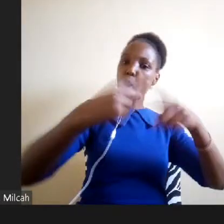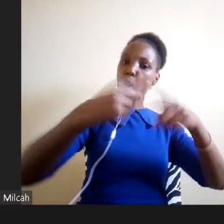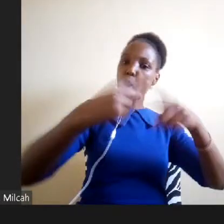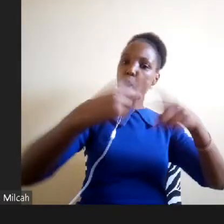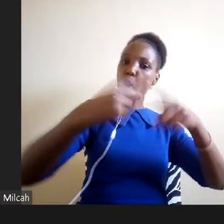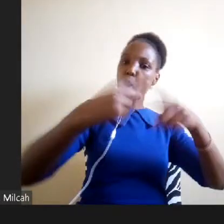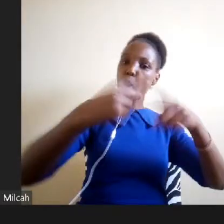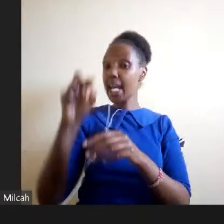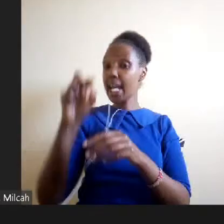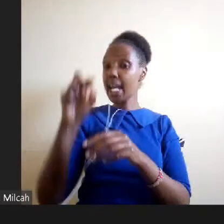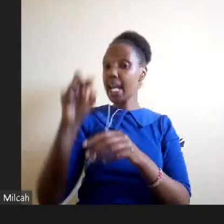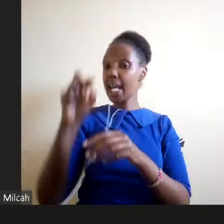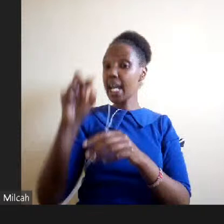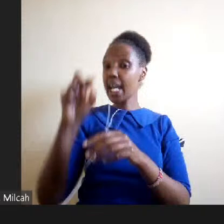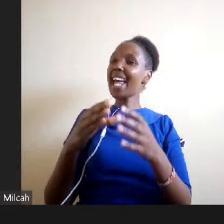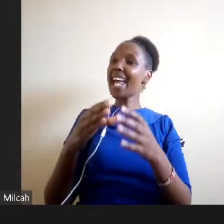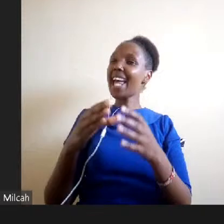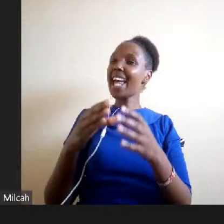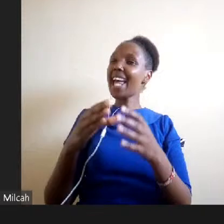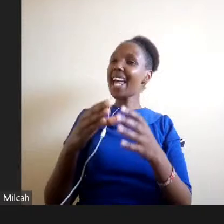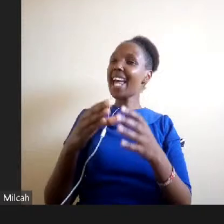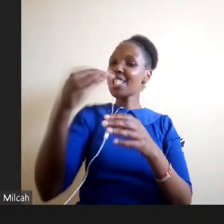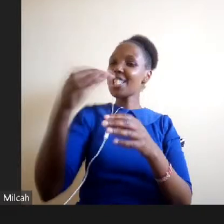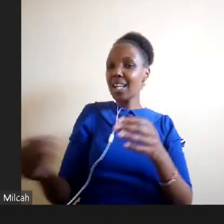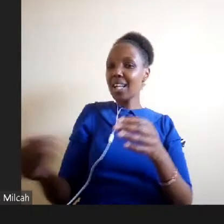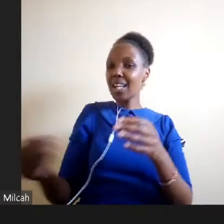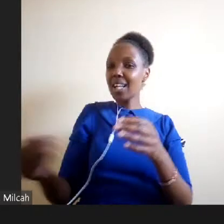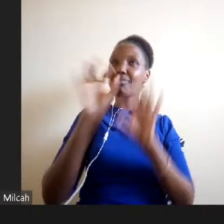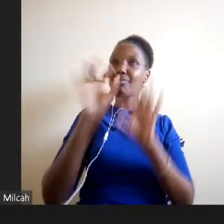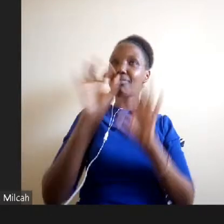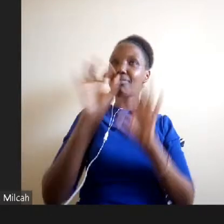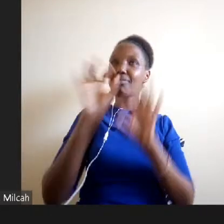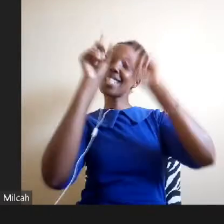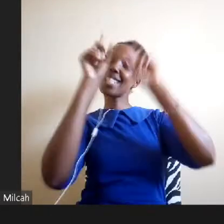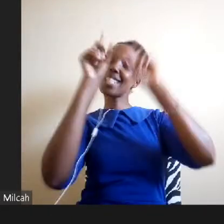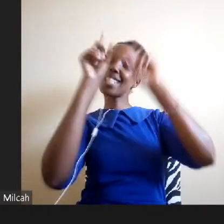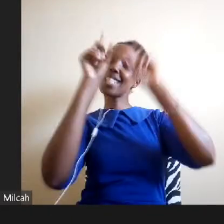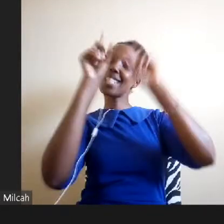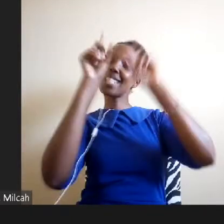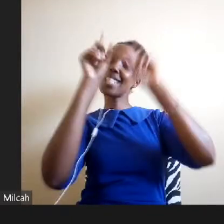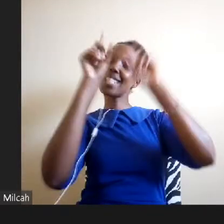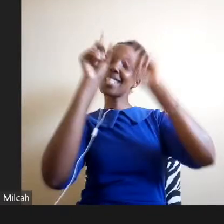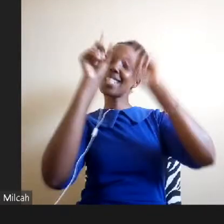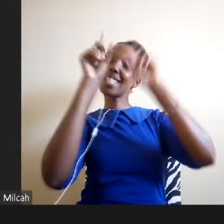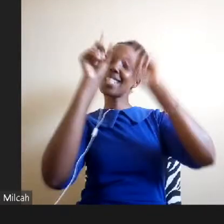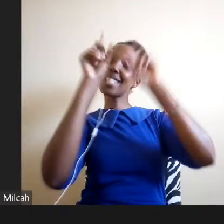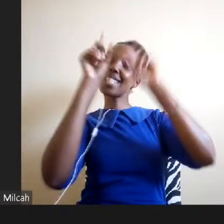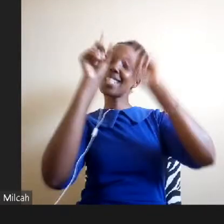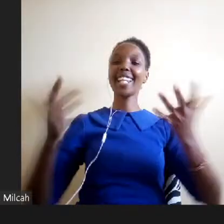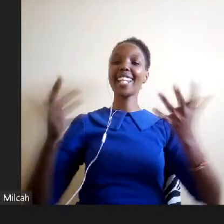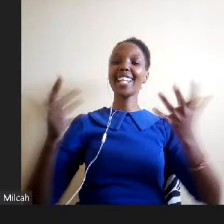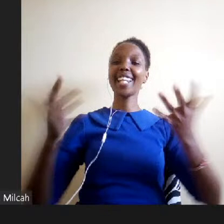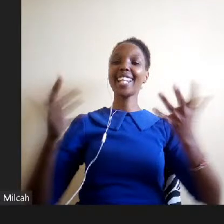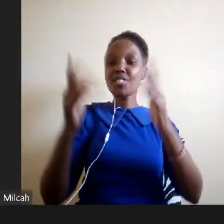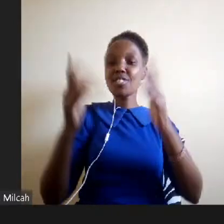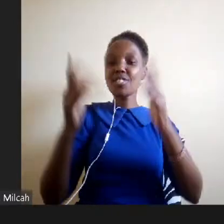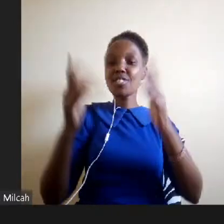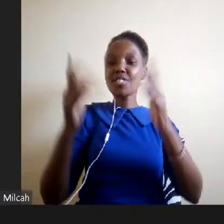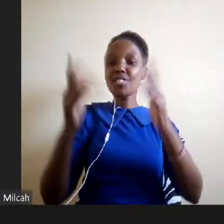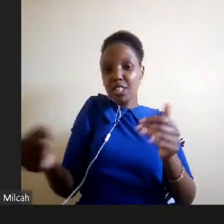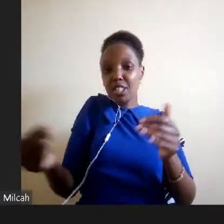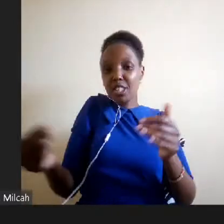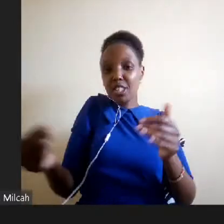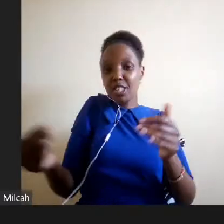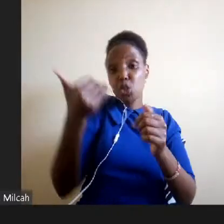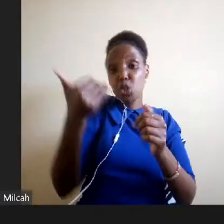child actually gets awarded with stars and badges, which is something really good because it also encourages your child to continue loving to read.